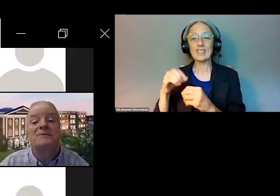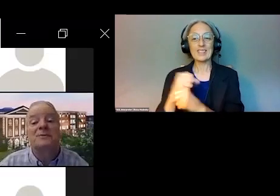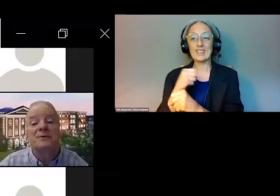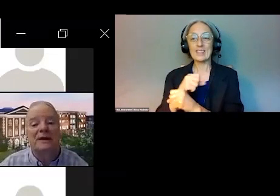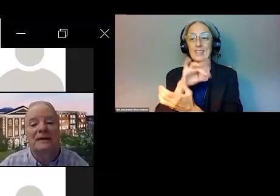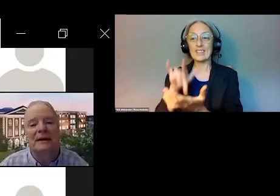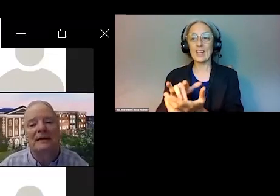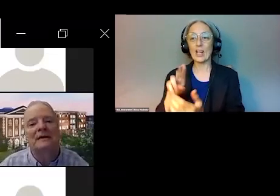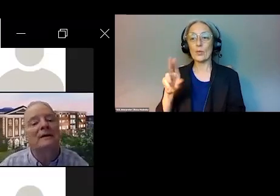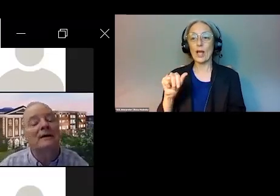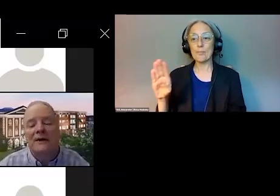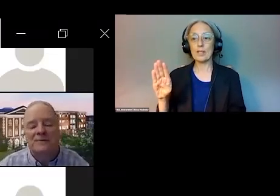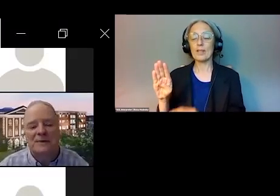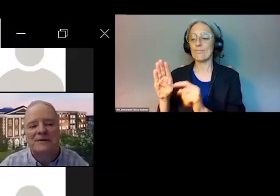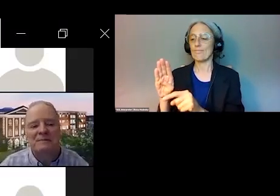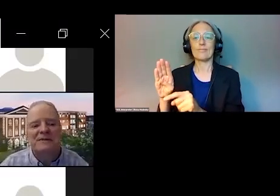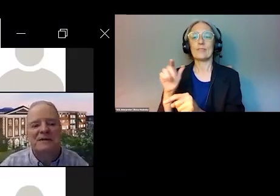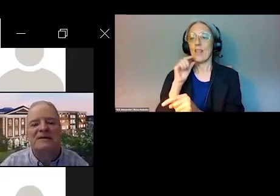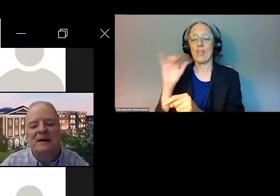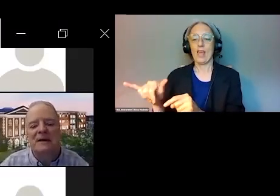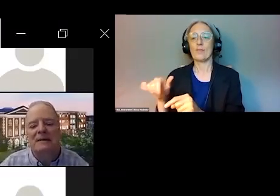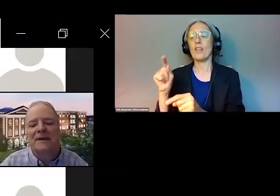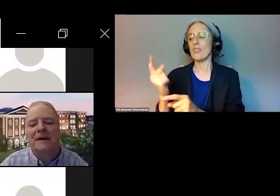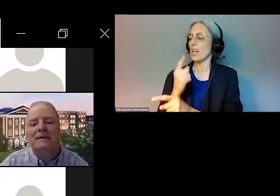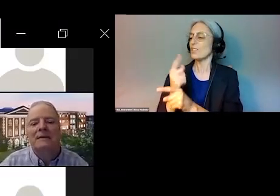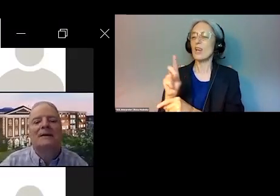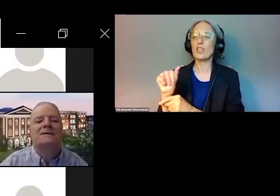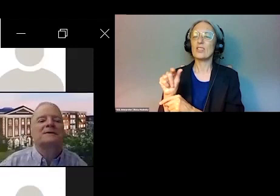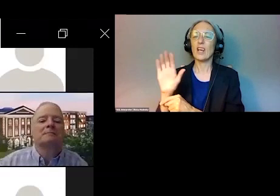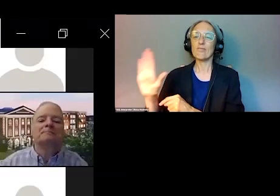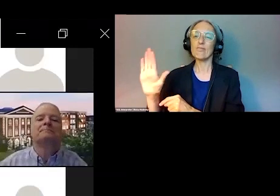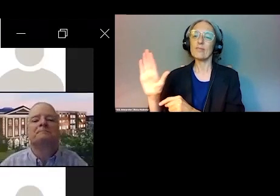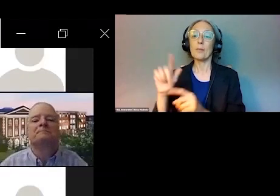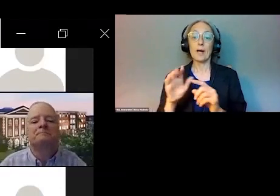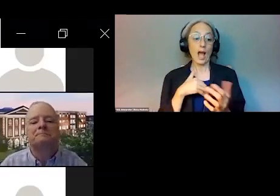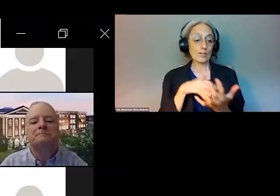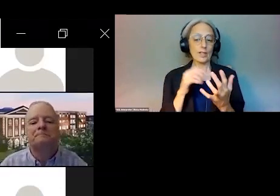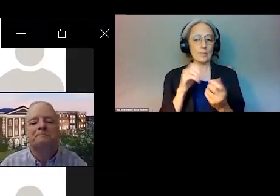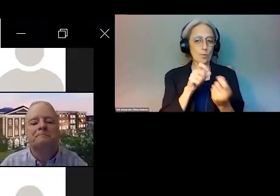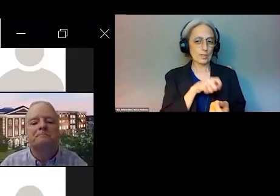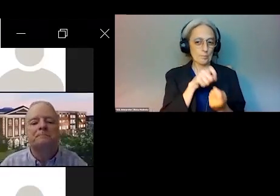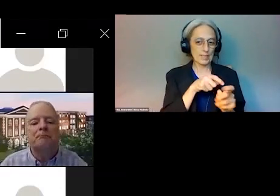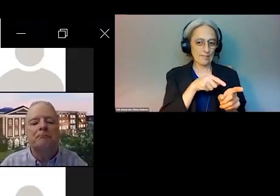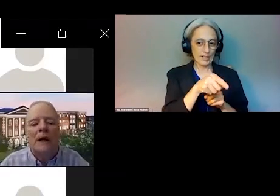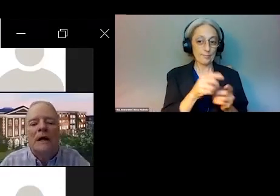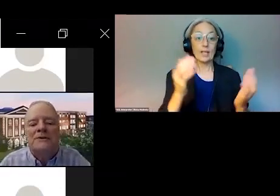at UAB. That's routine data collected. This was a specific study. Next.